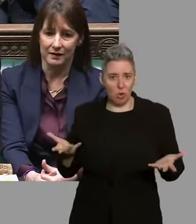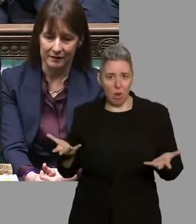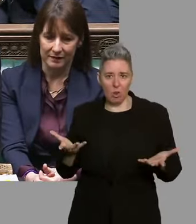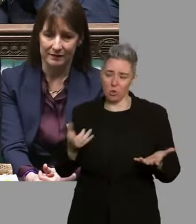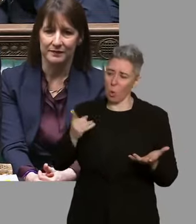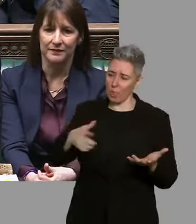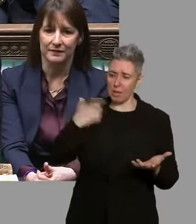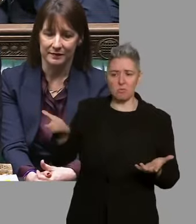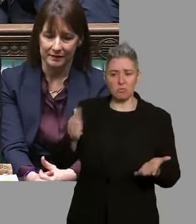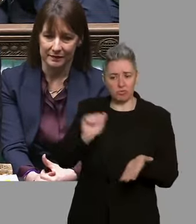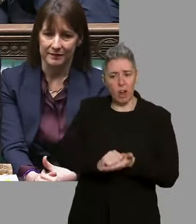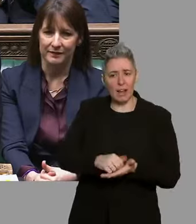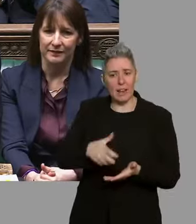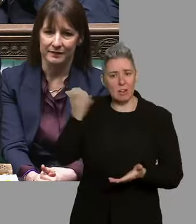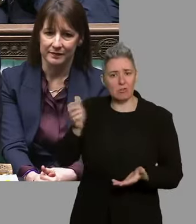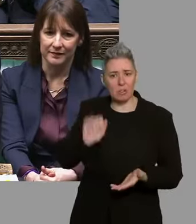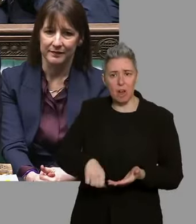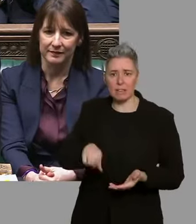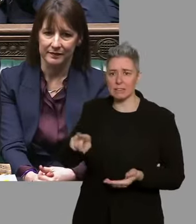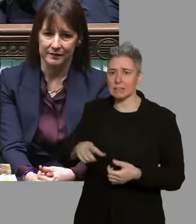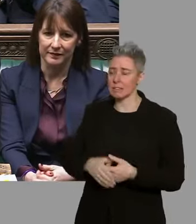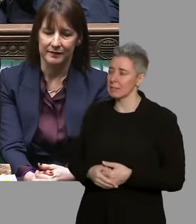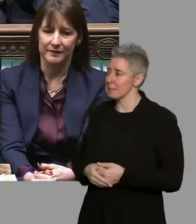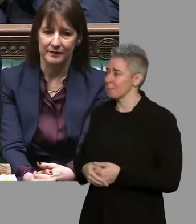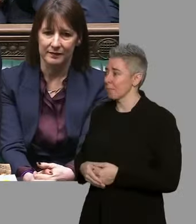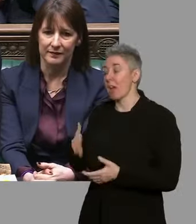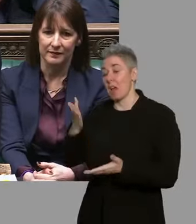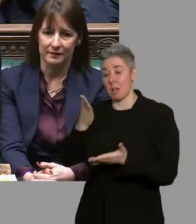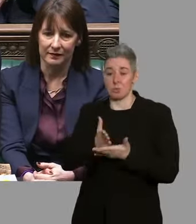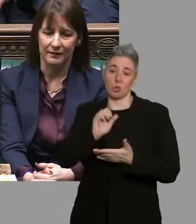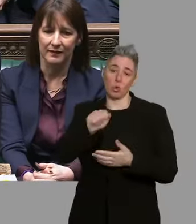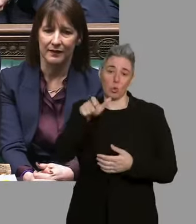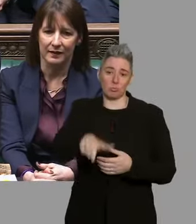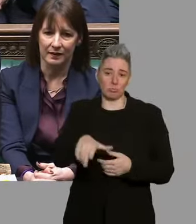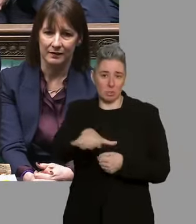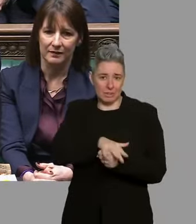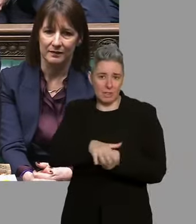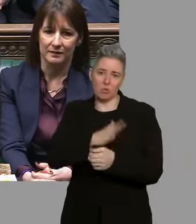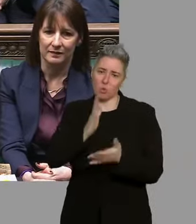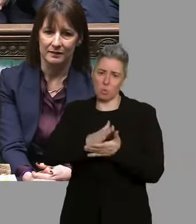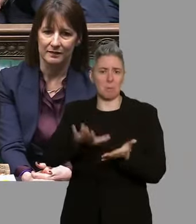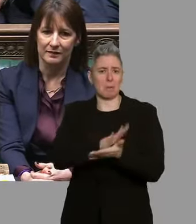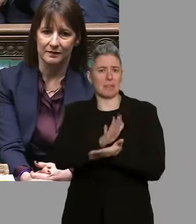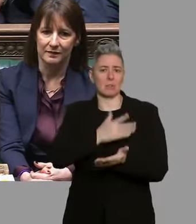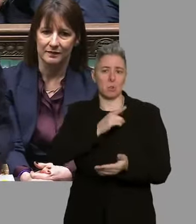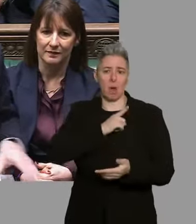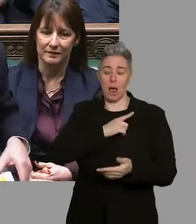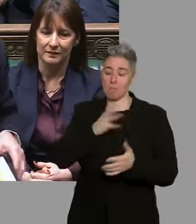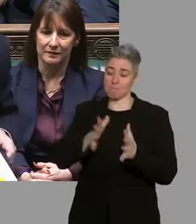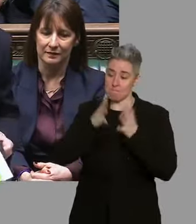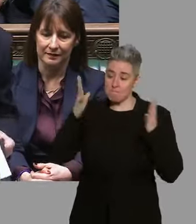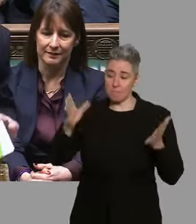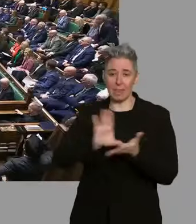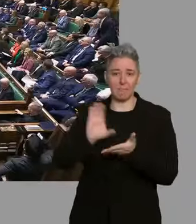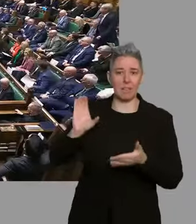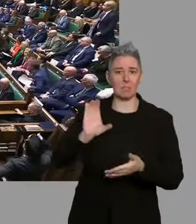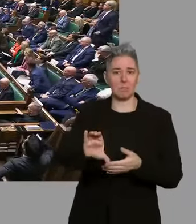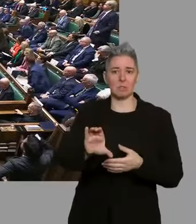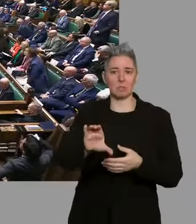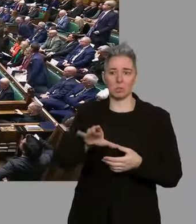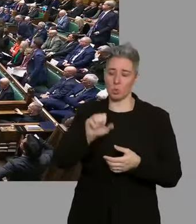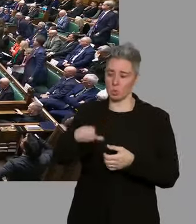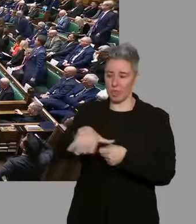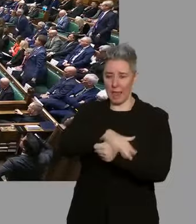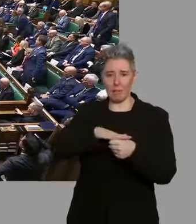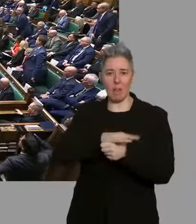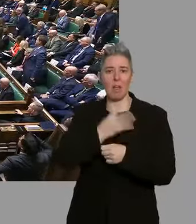economy. The state of our local councils was left completely damaged after the last government. She knows that. Everybody knows that. Graham